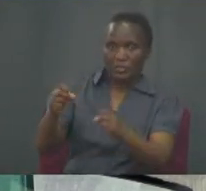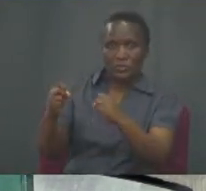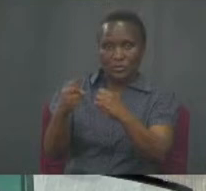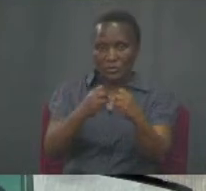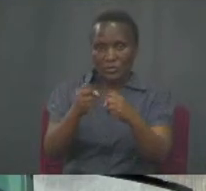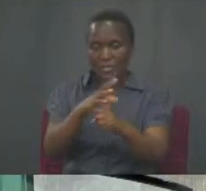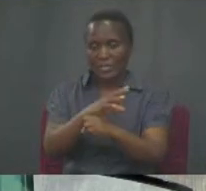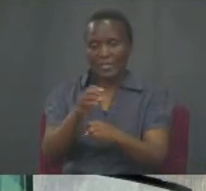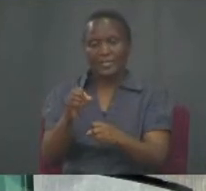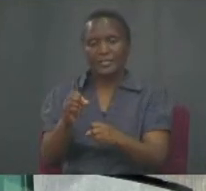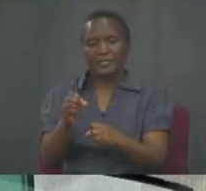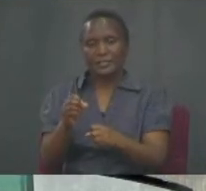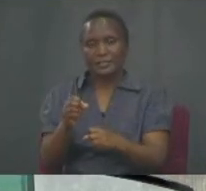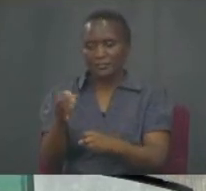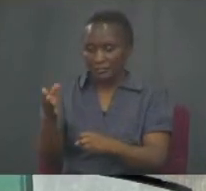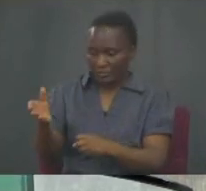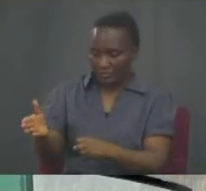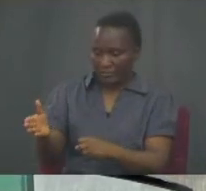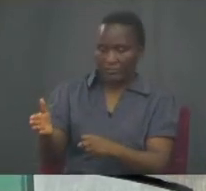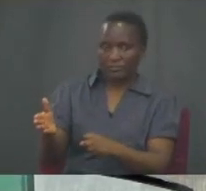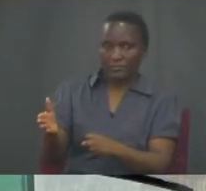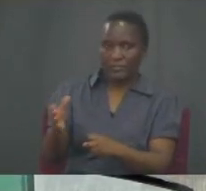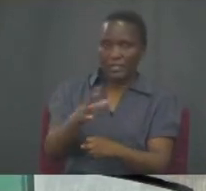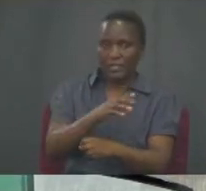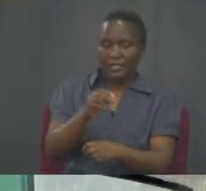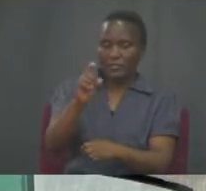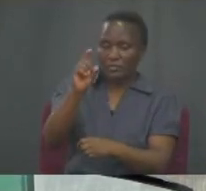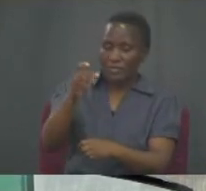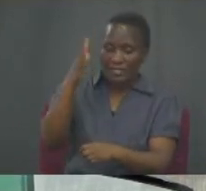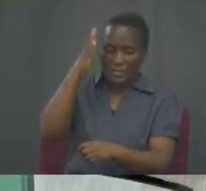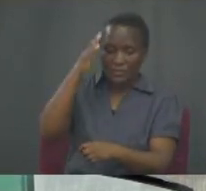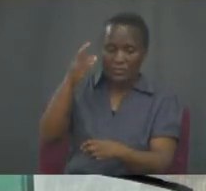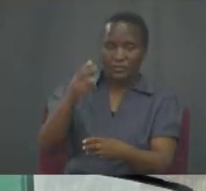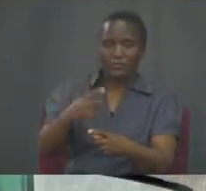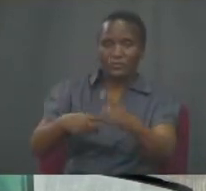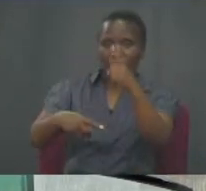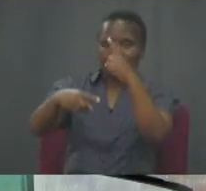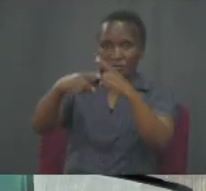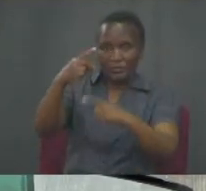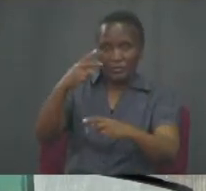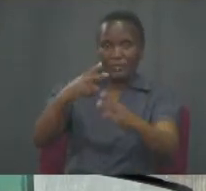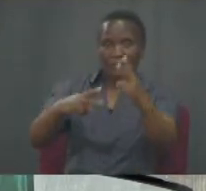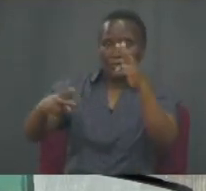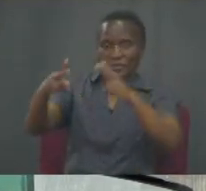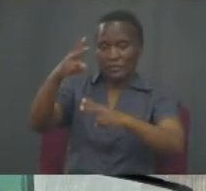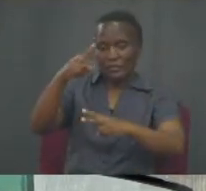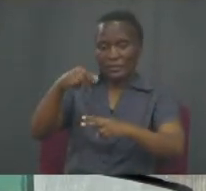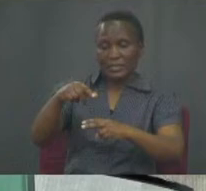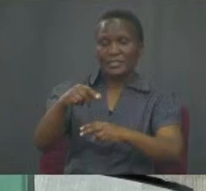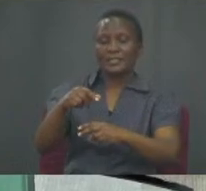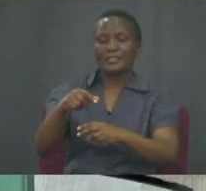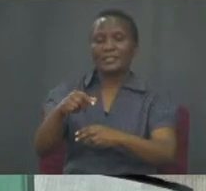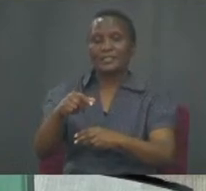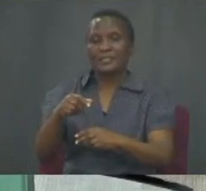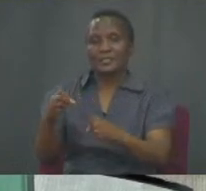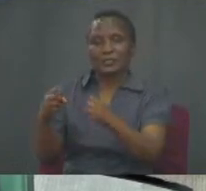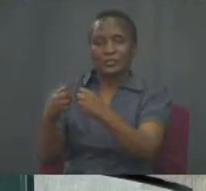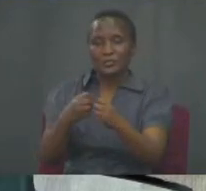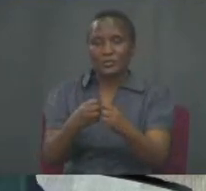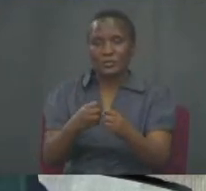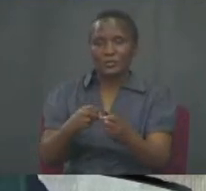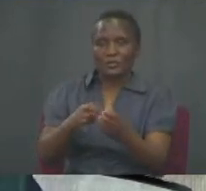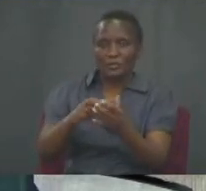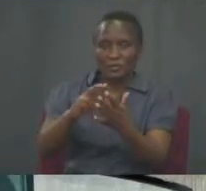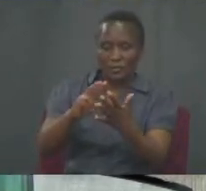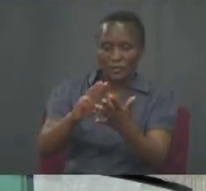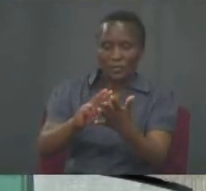go. But you need to know that the victory of this war will be recorded against the name of a woman. Let's go. And so they go. And